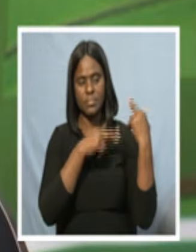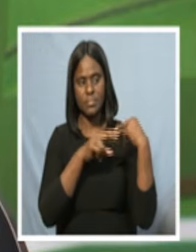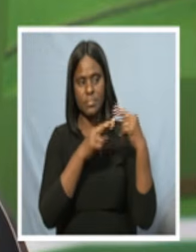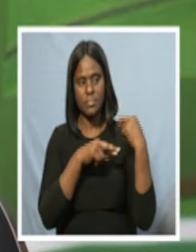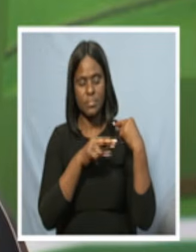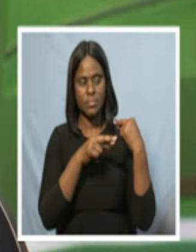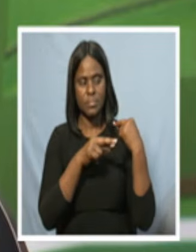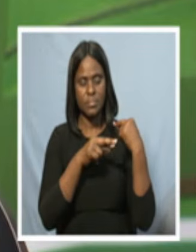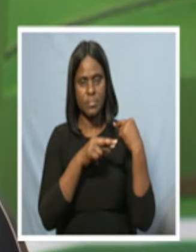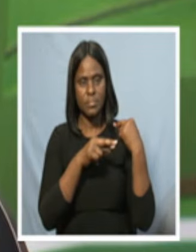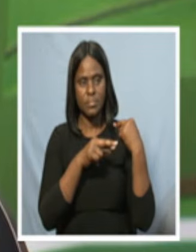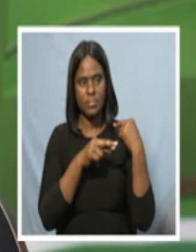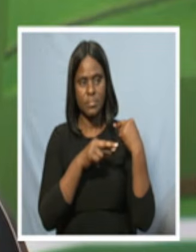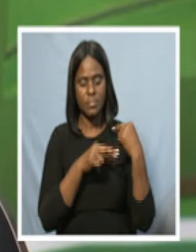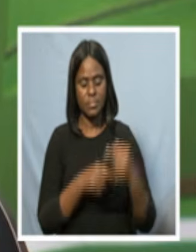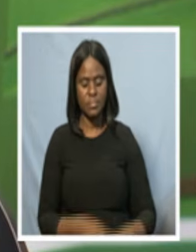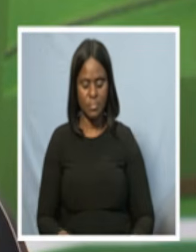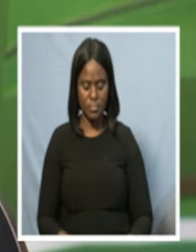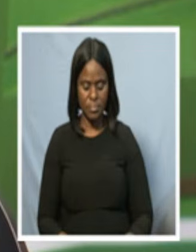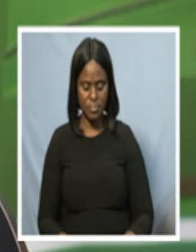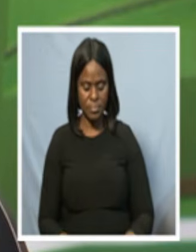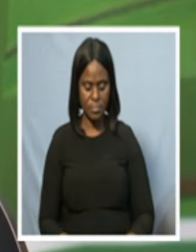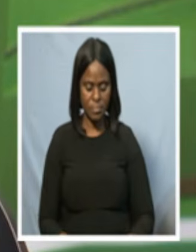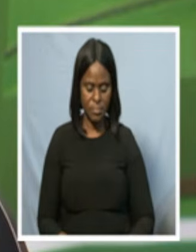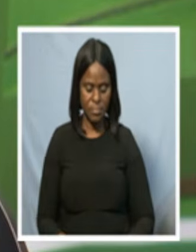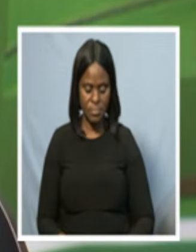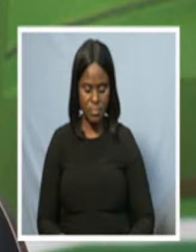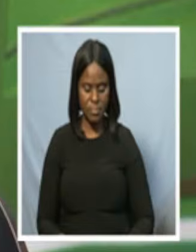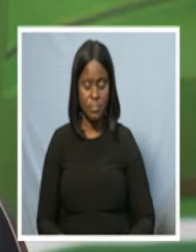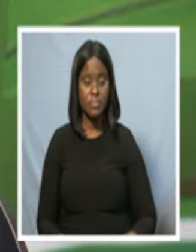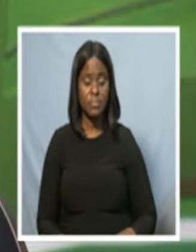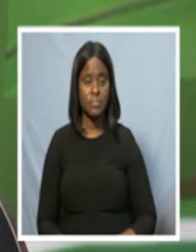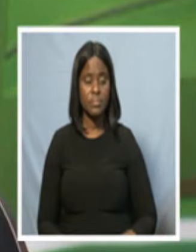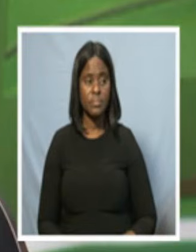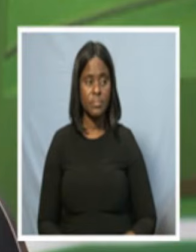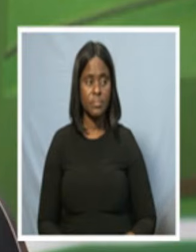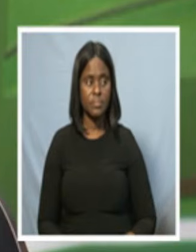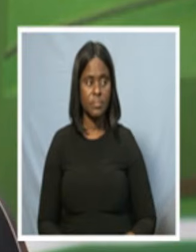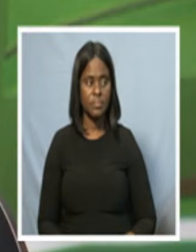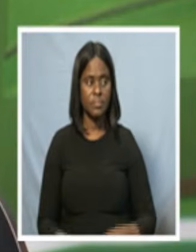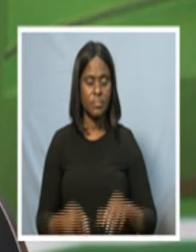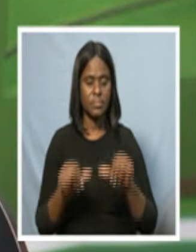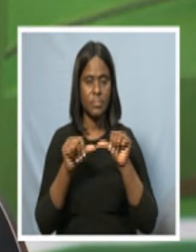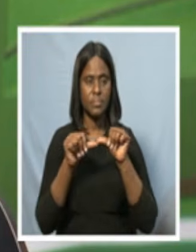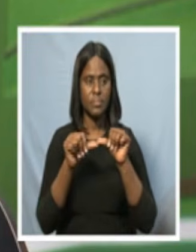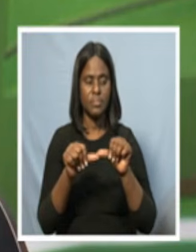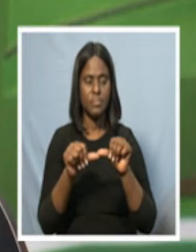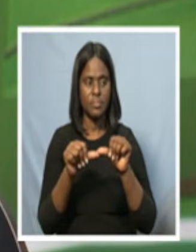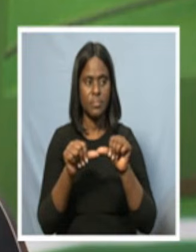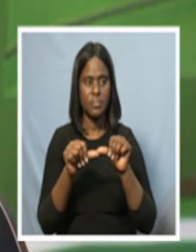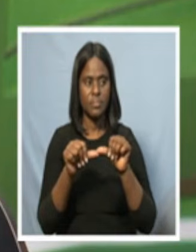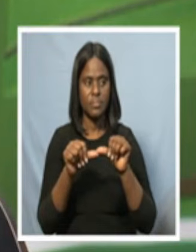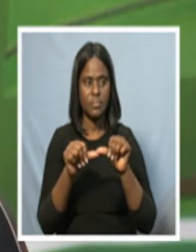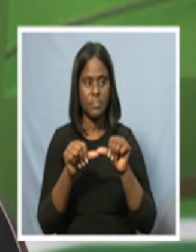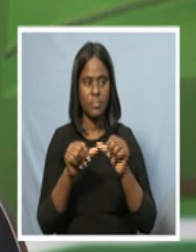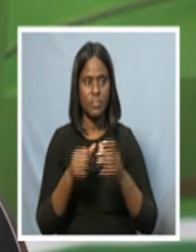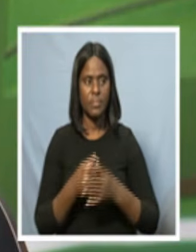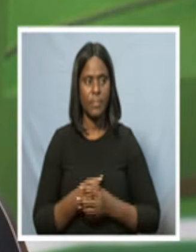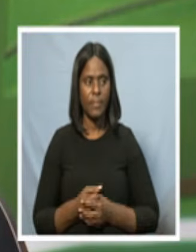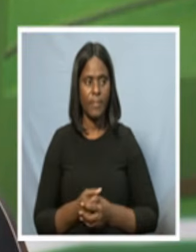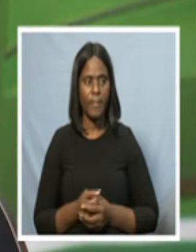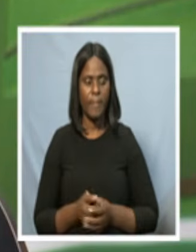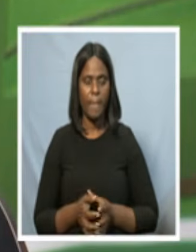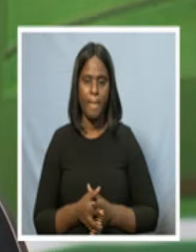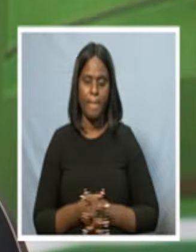Zambia Standing Orders 2024. And before that, there was a ministerial statement by the Minister of